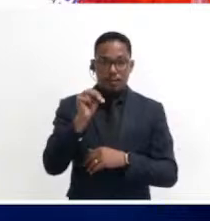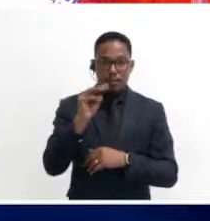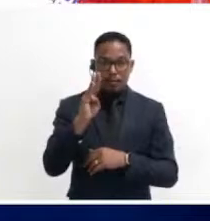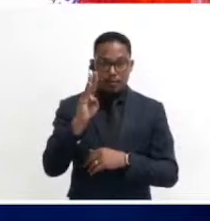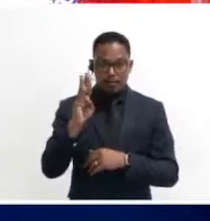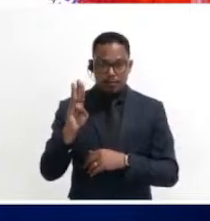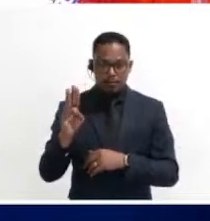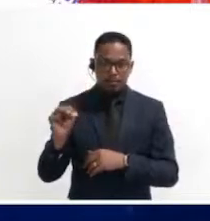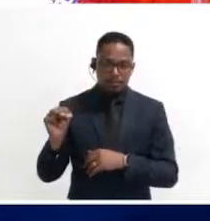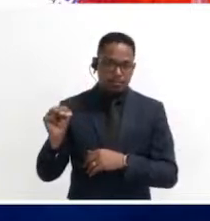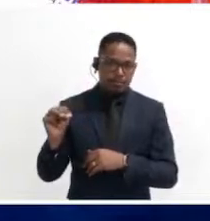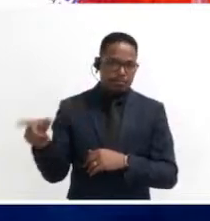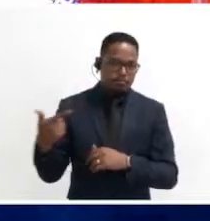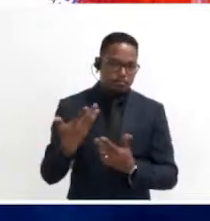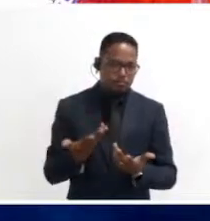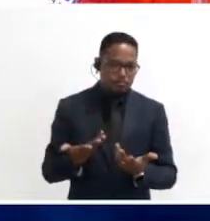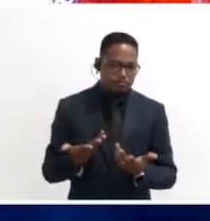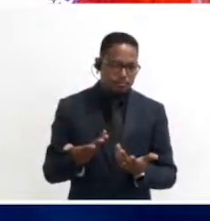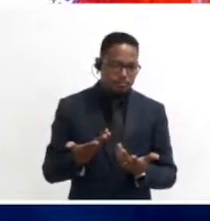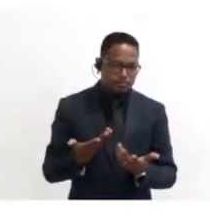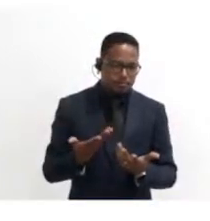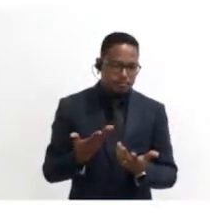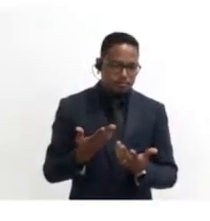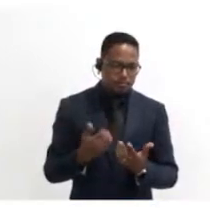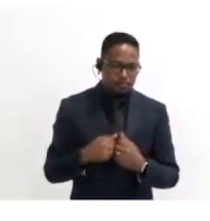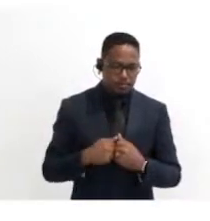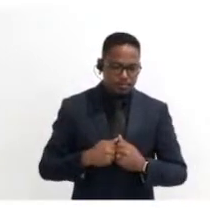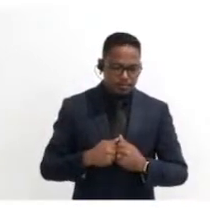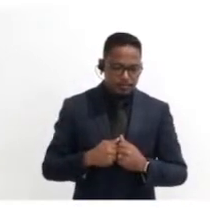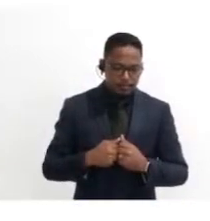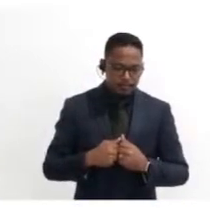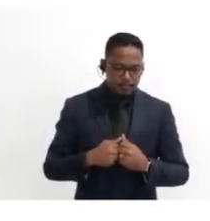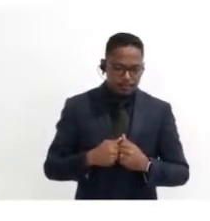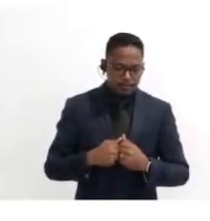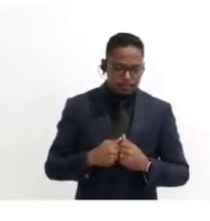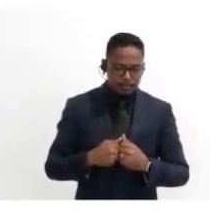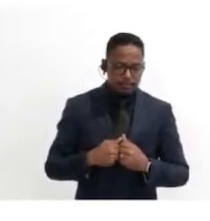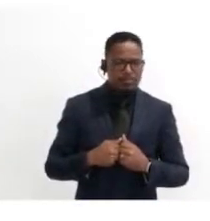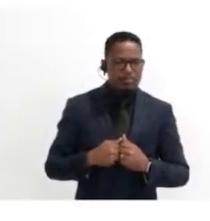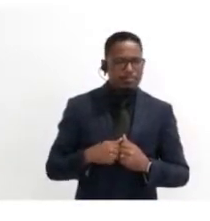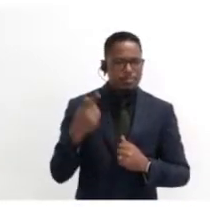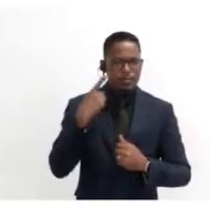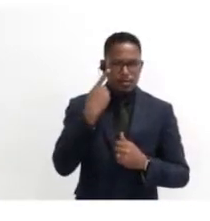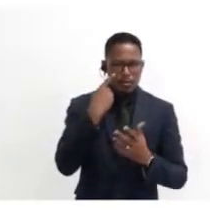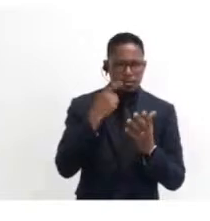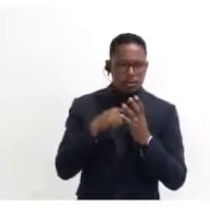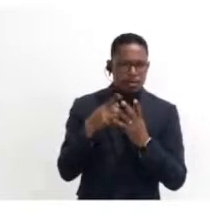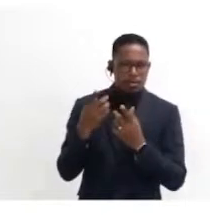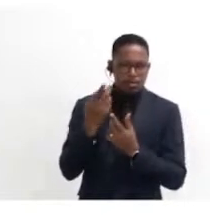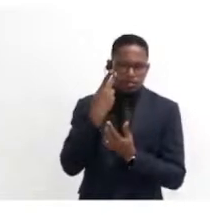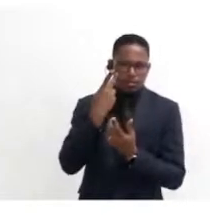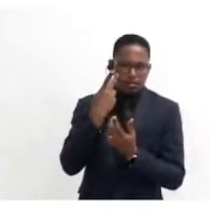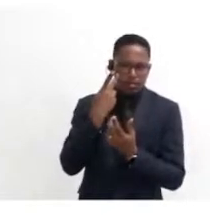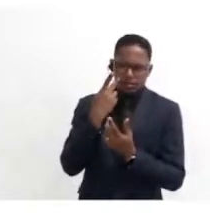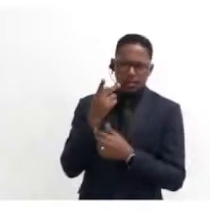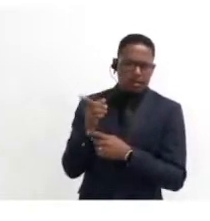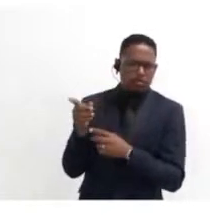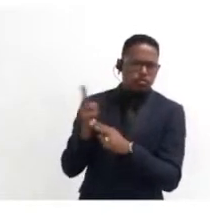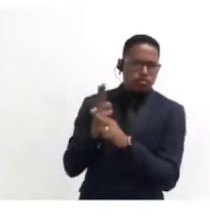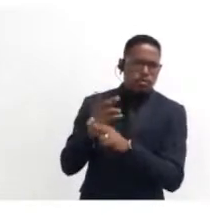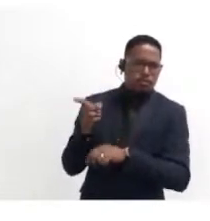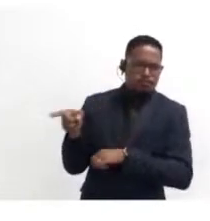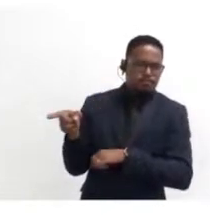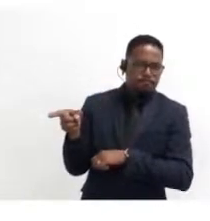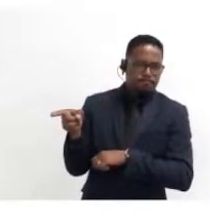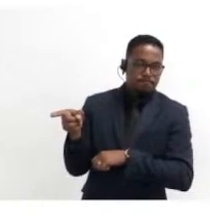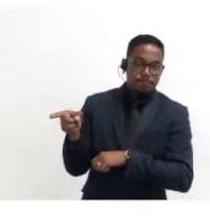But what's done today is more along these lines. And again, this is kind of the same kind of build-up process, so I won't go